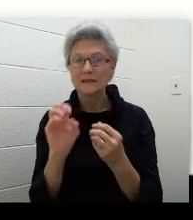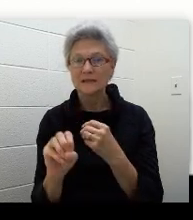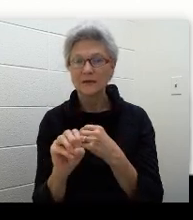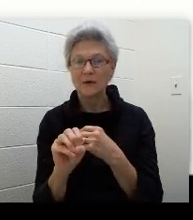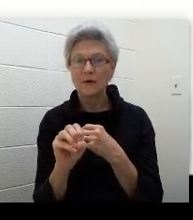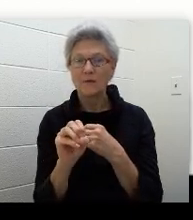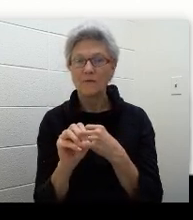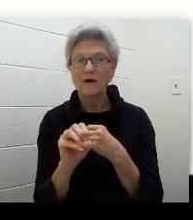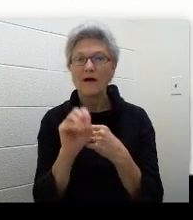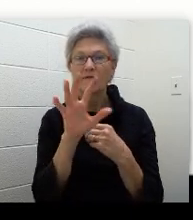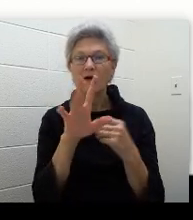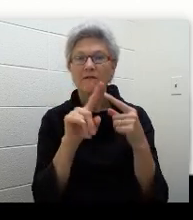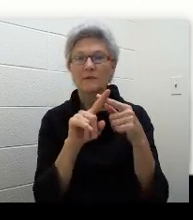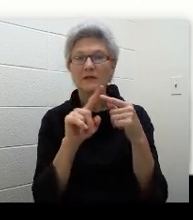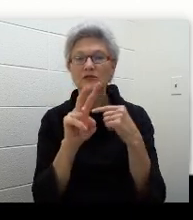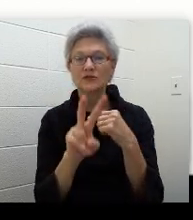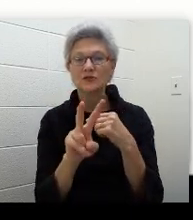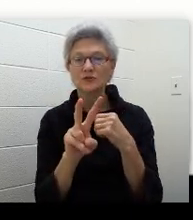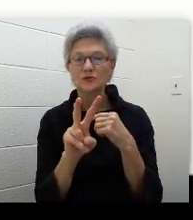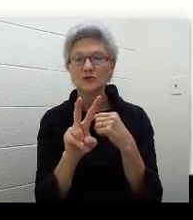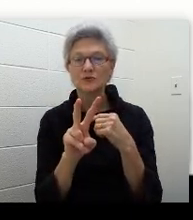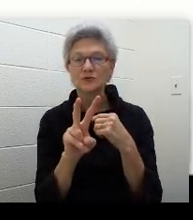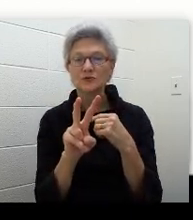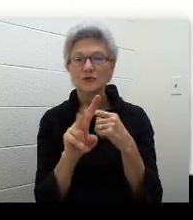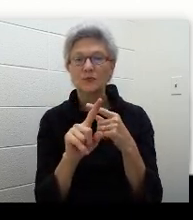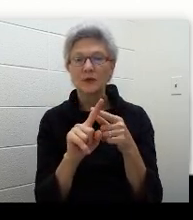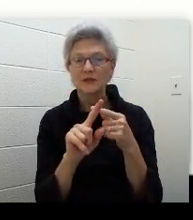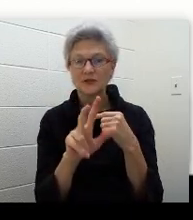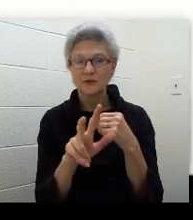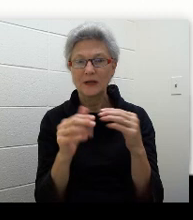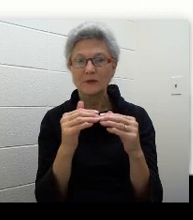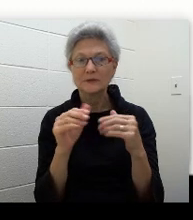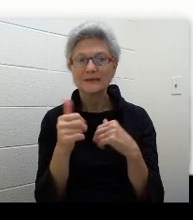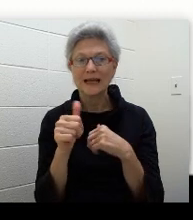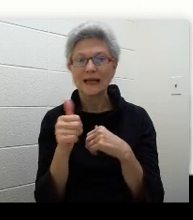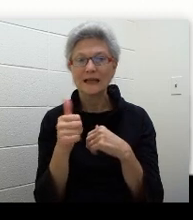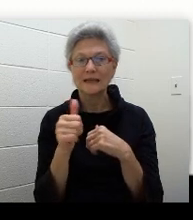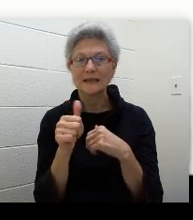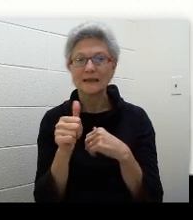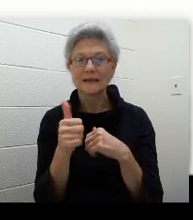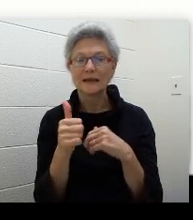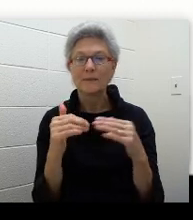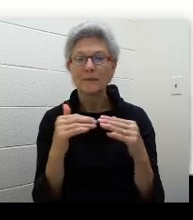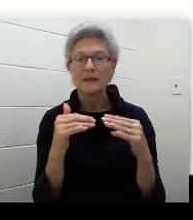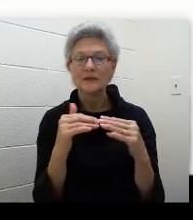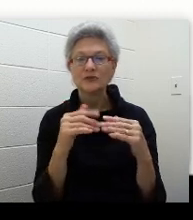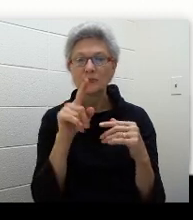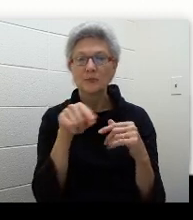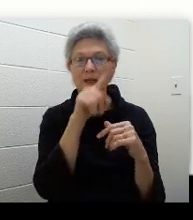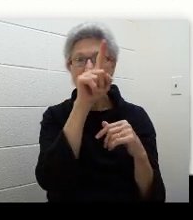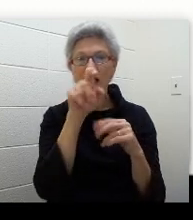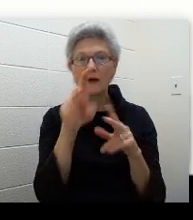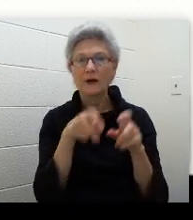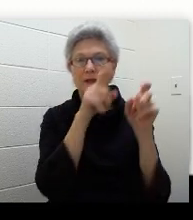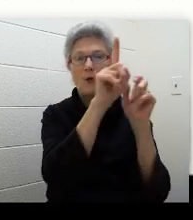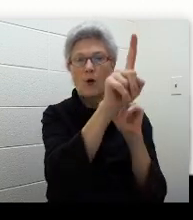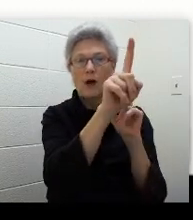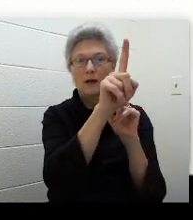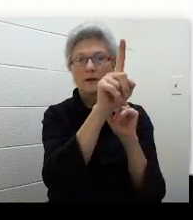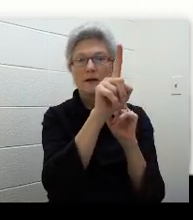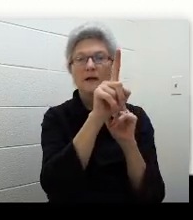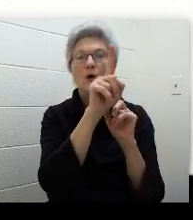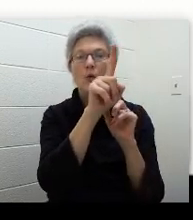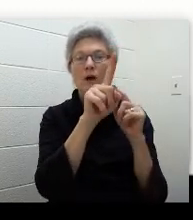0. And I know that 2 plus 3 is 5, and 5 plus 5 is 10, which means I'm going to do 10 tens, turn it